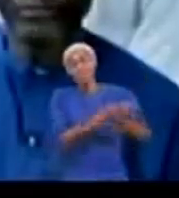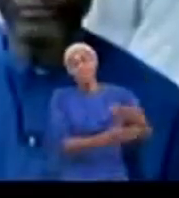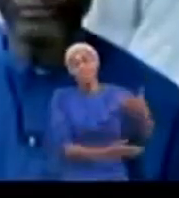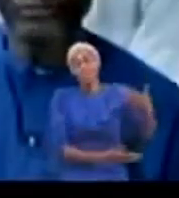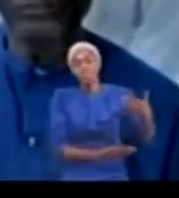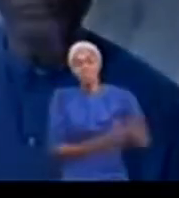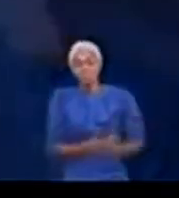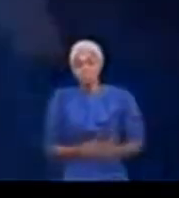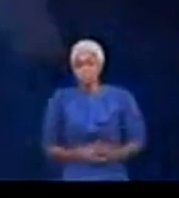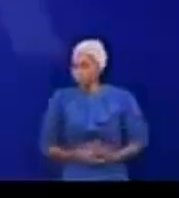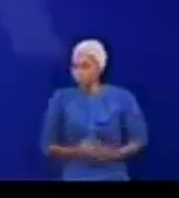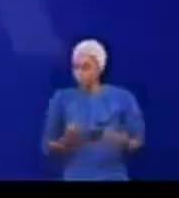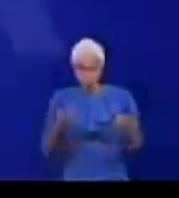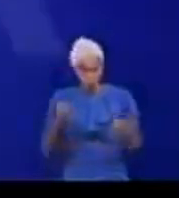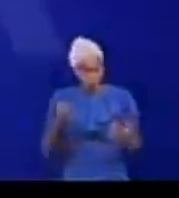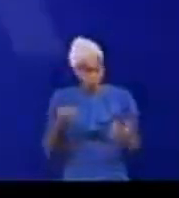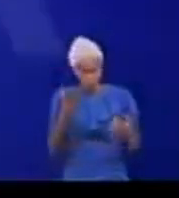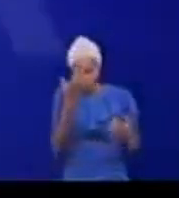generations.